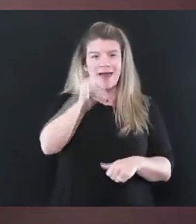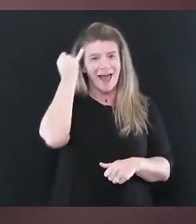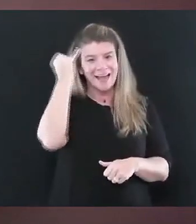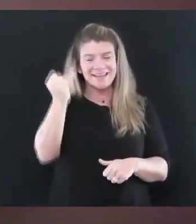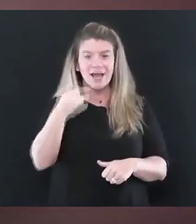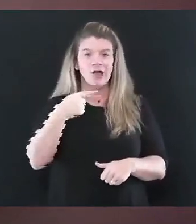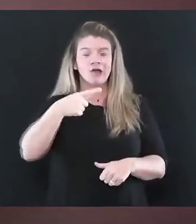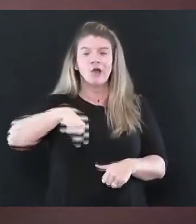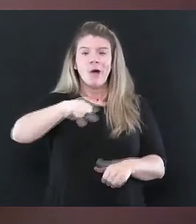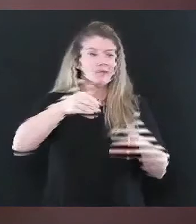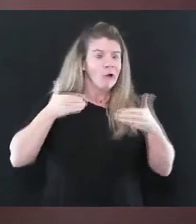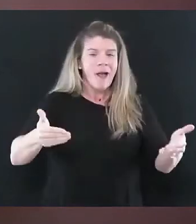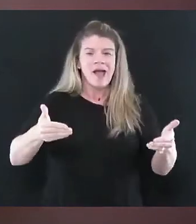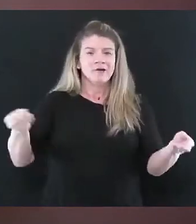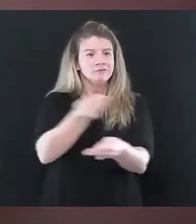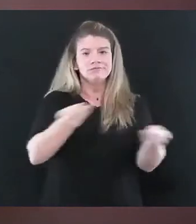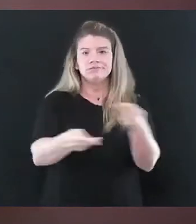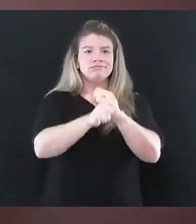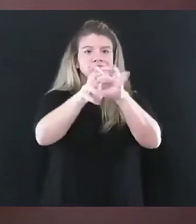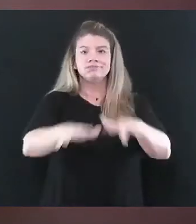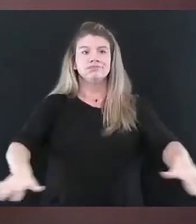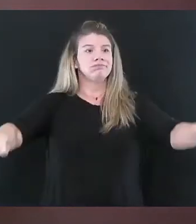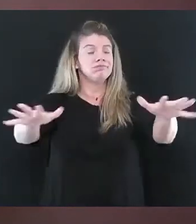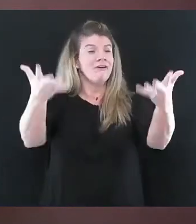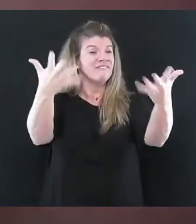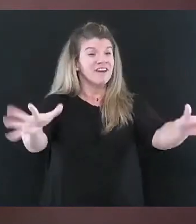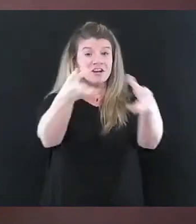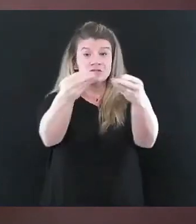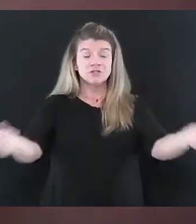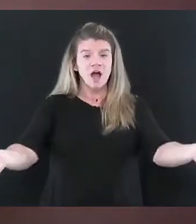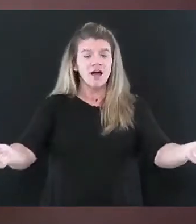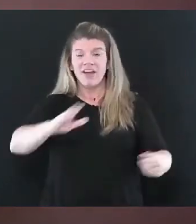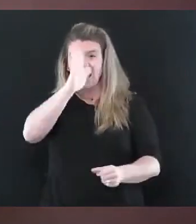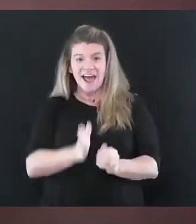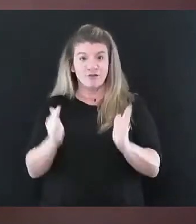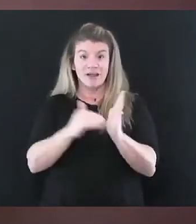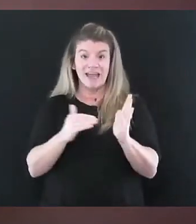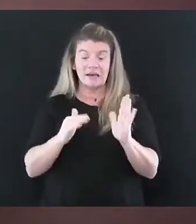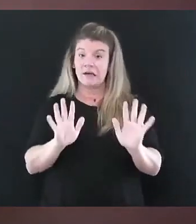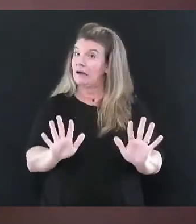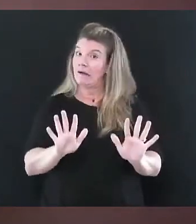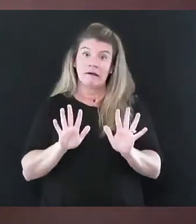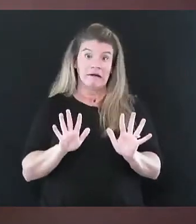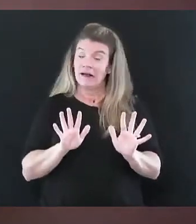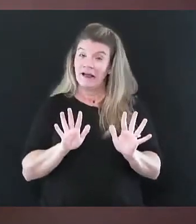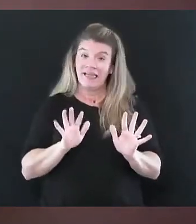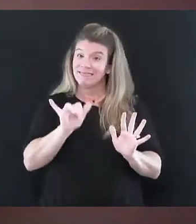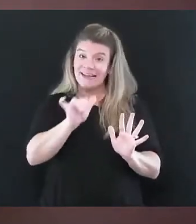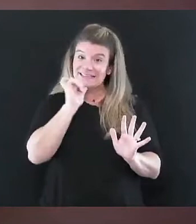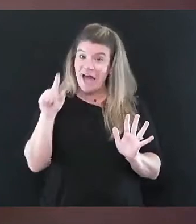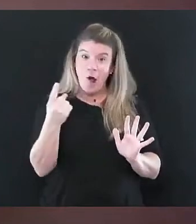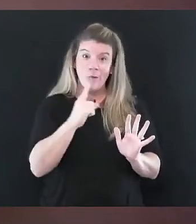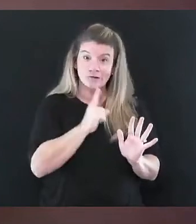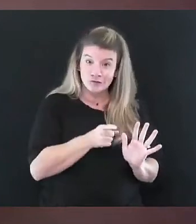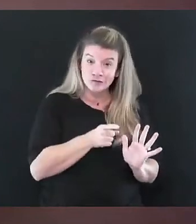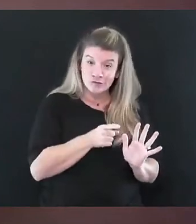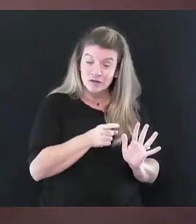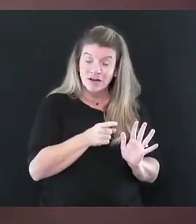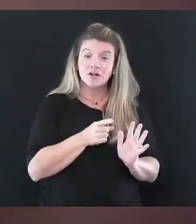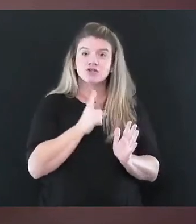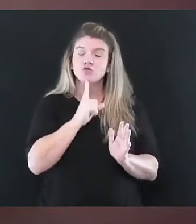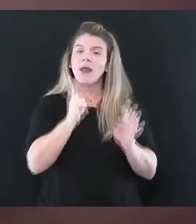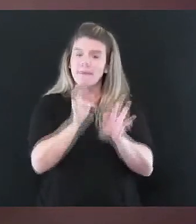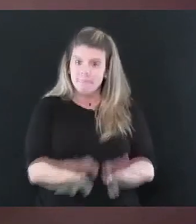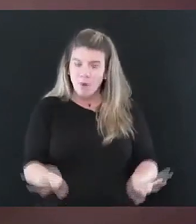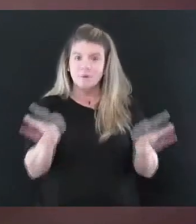and it's okay and no problems is something that we're actually not seeing, at least in some people. So it's so important,